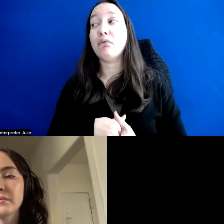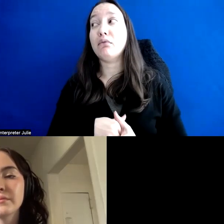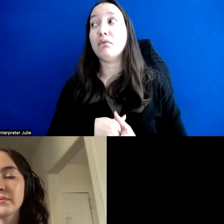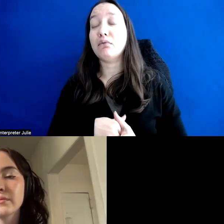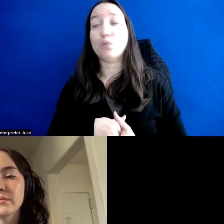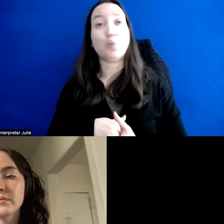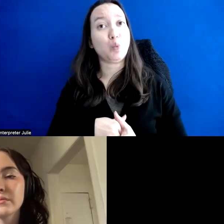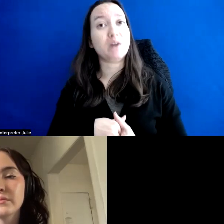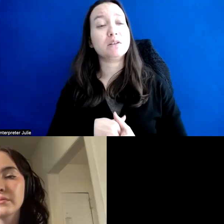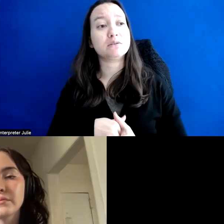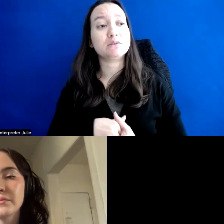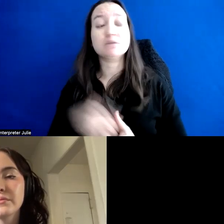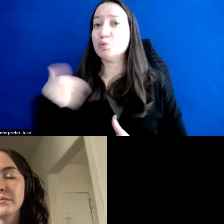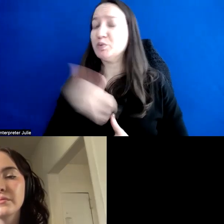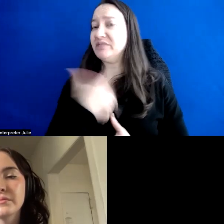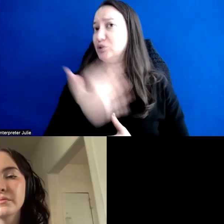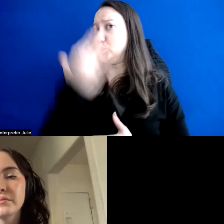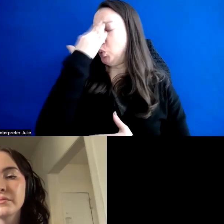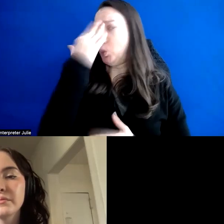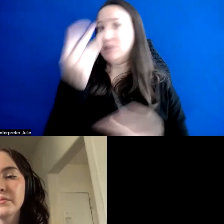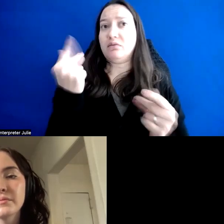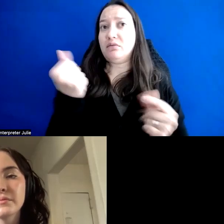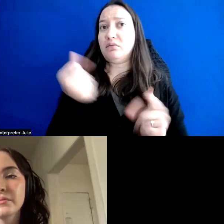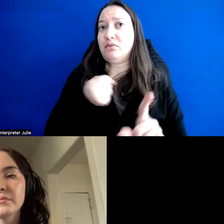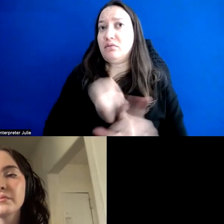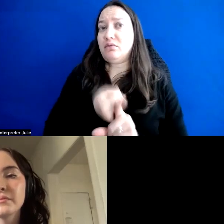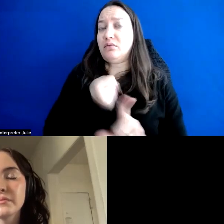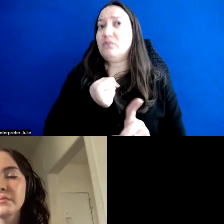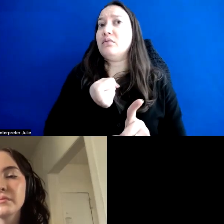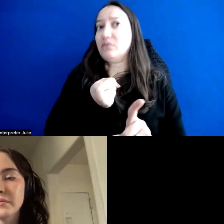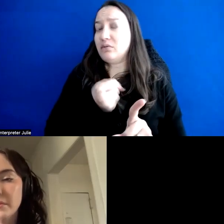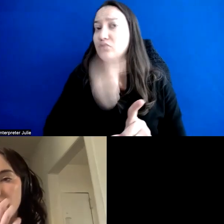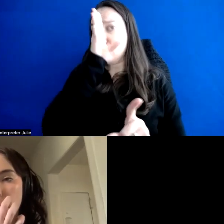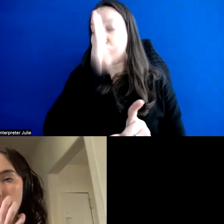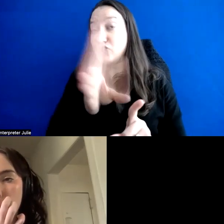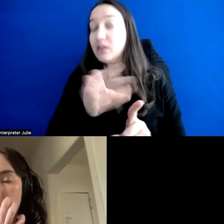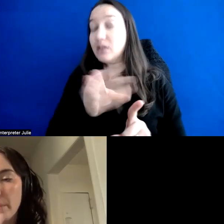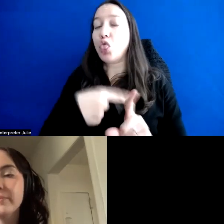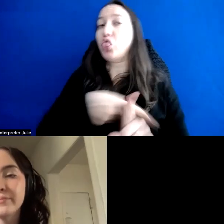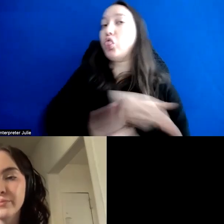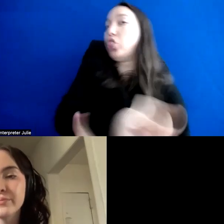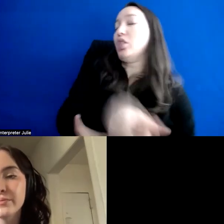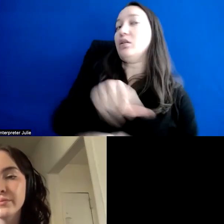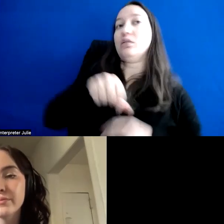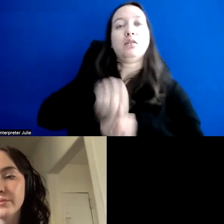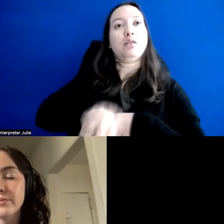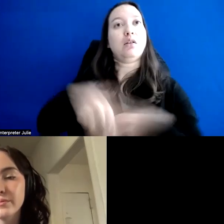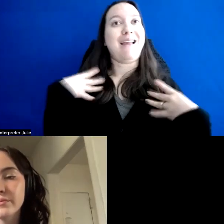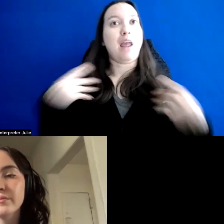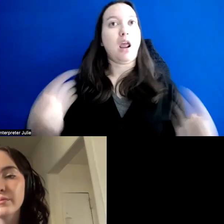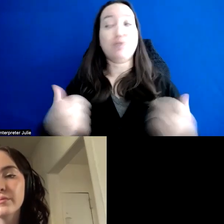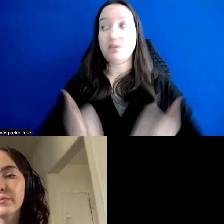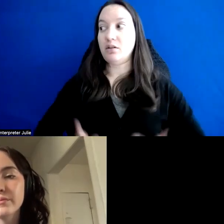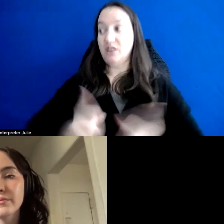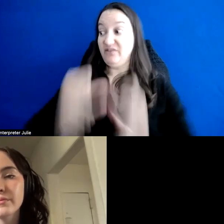has, as we know, an immediate impact directly and indirectly on our health, on our life